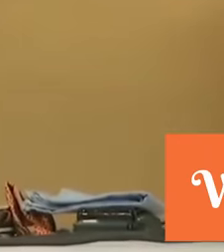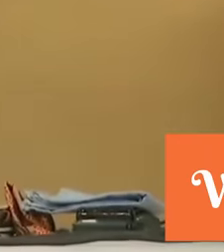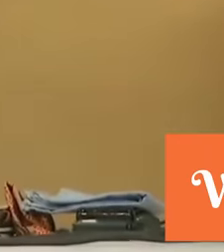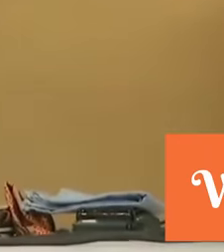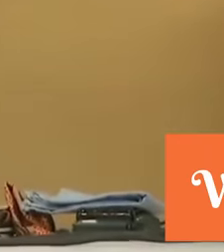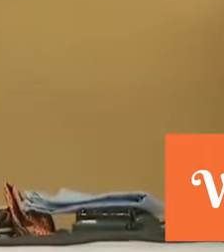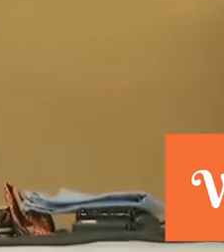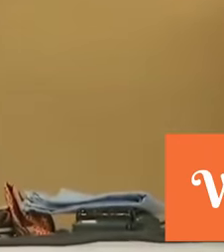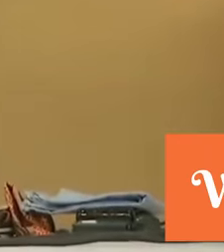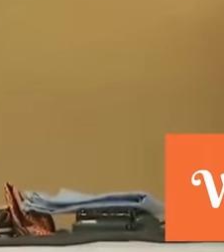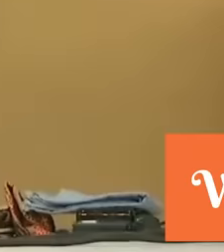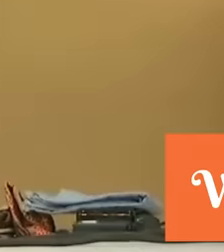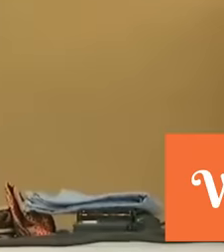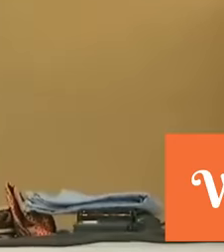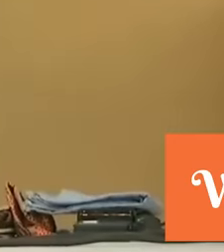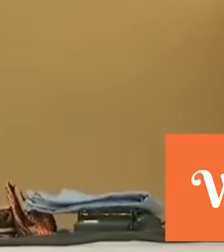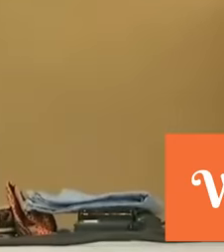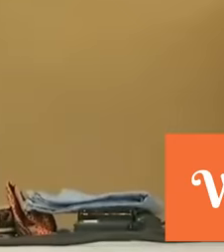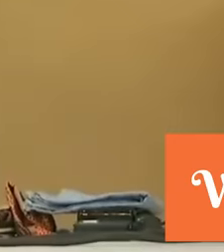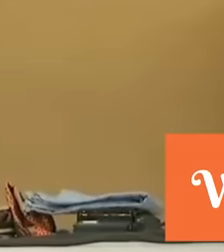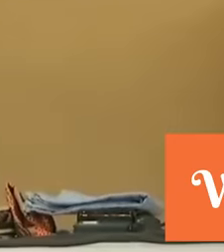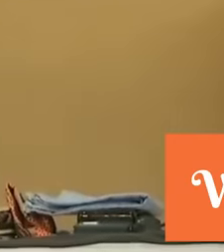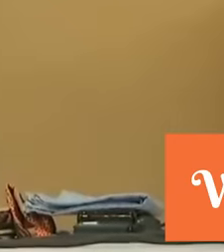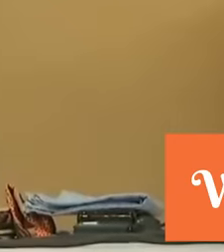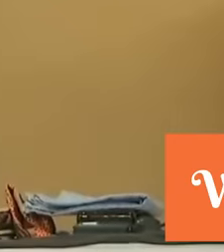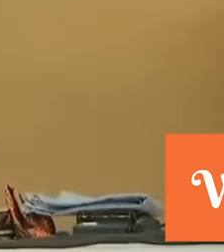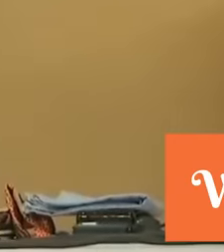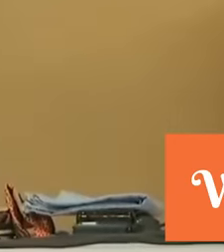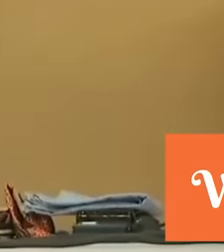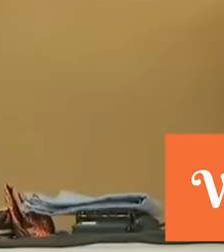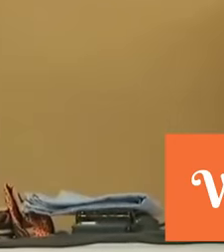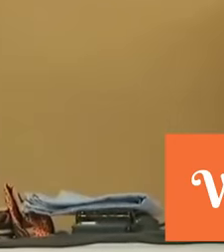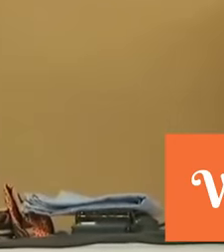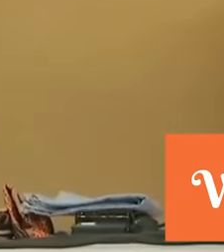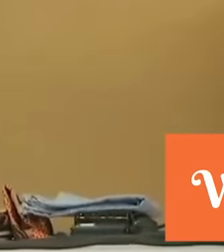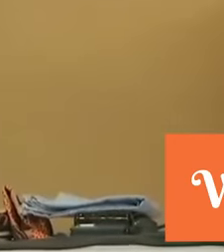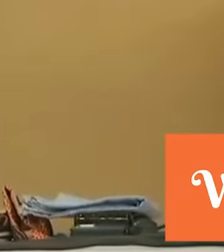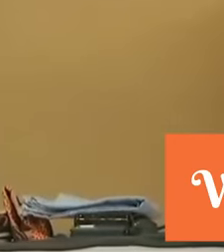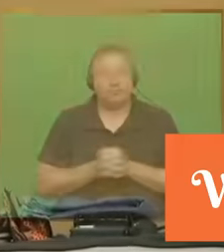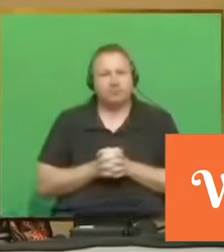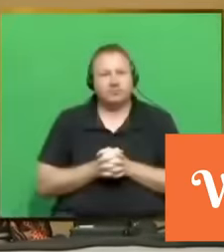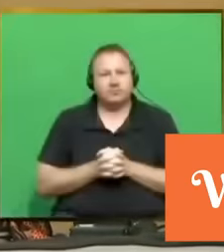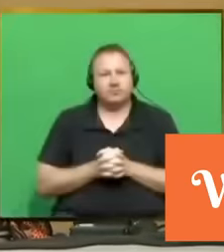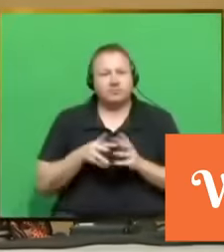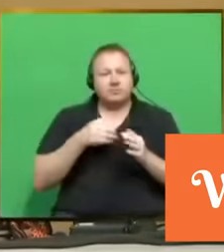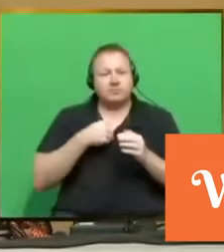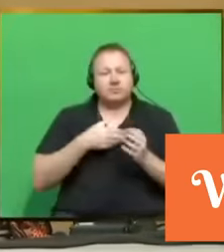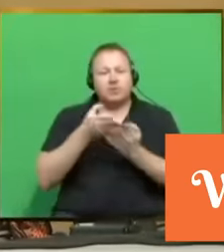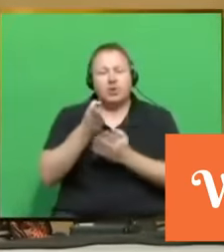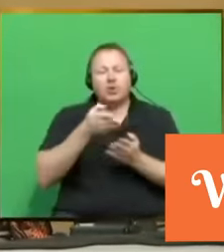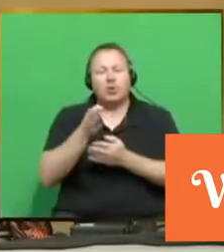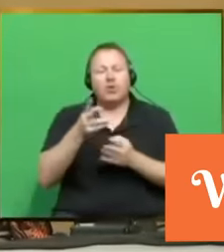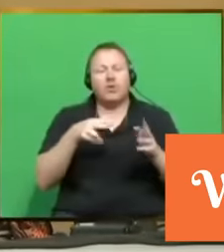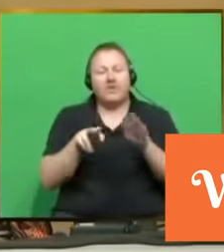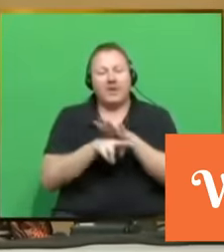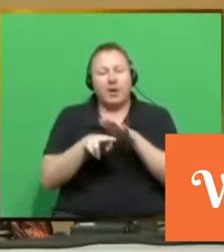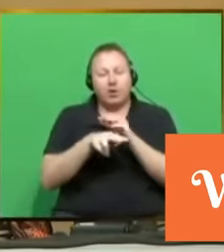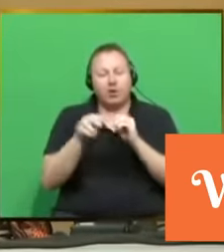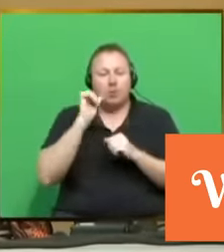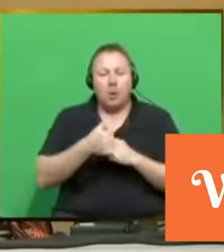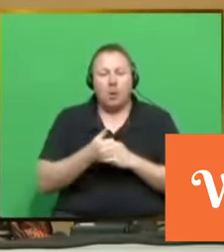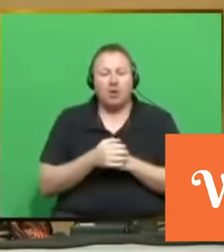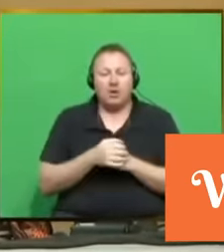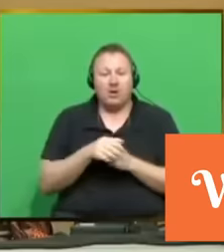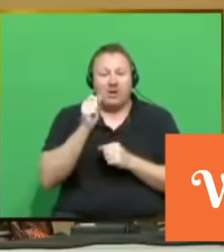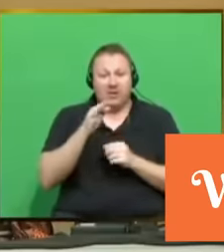you, tomorrow I will rule on the matter because I will go through the video. And if you are found that you